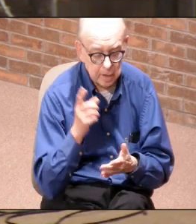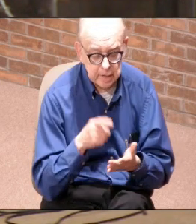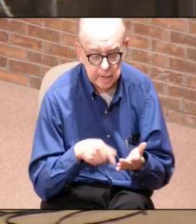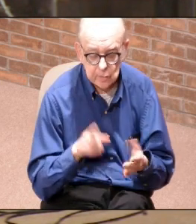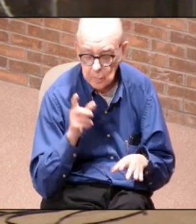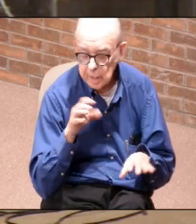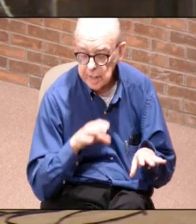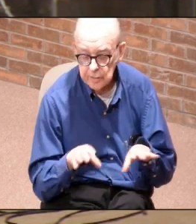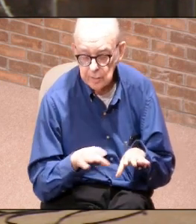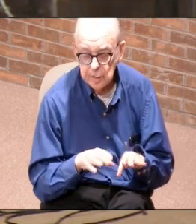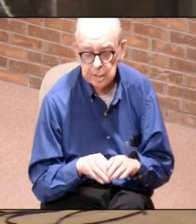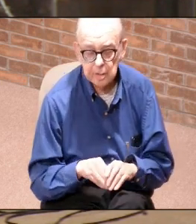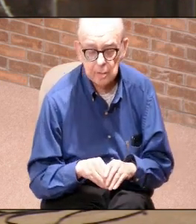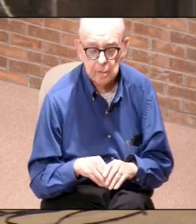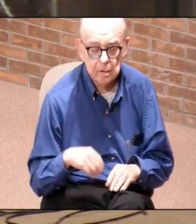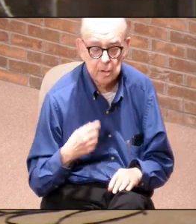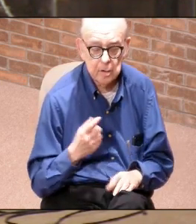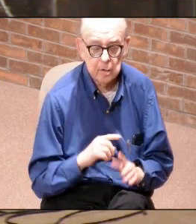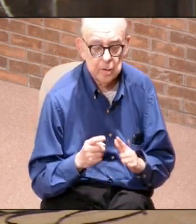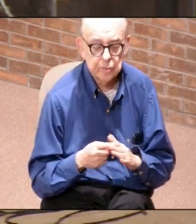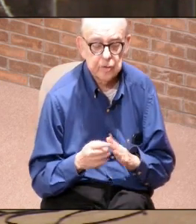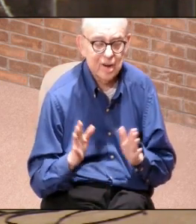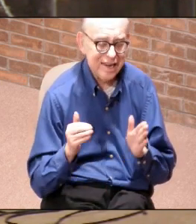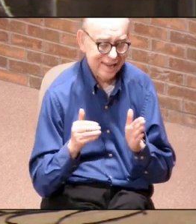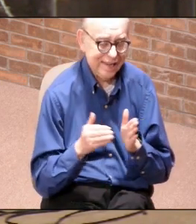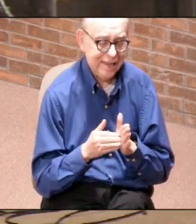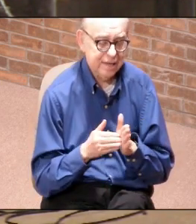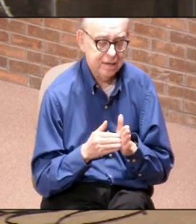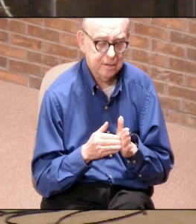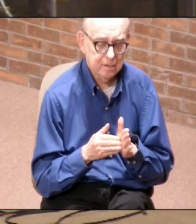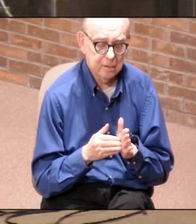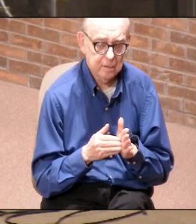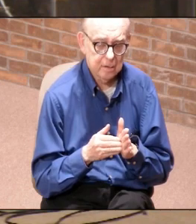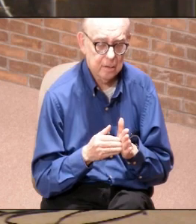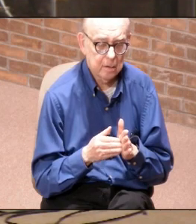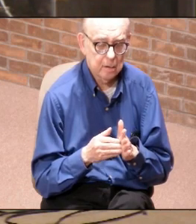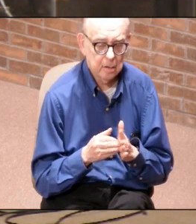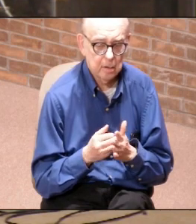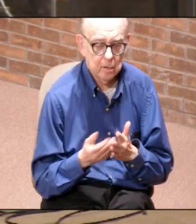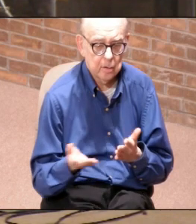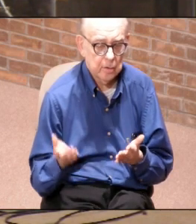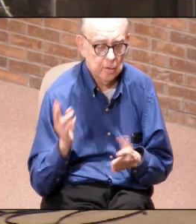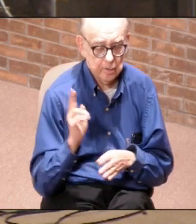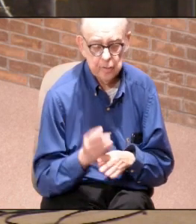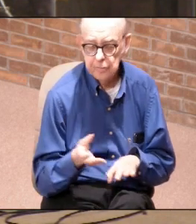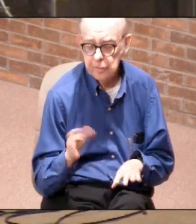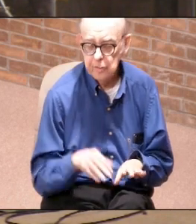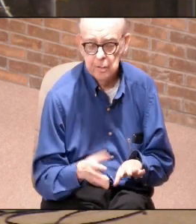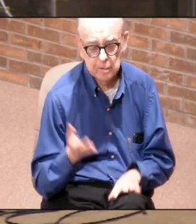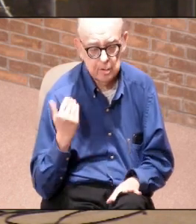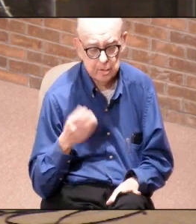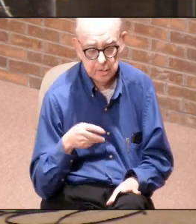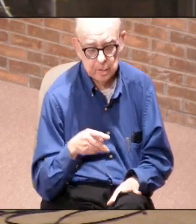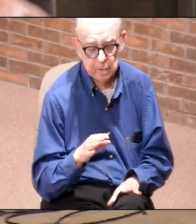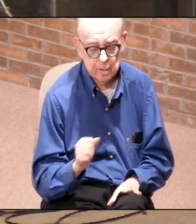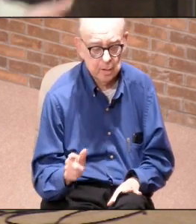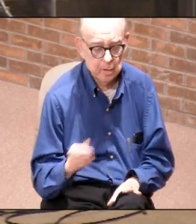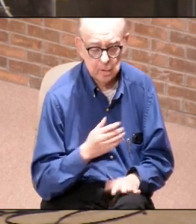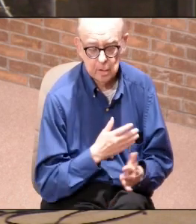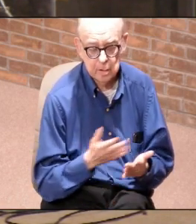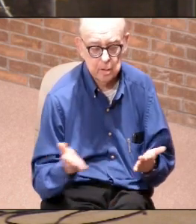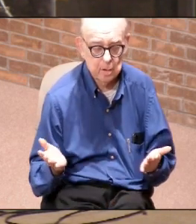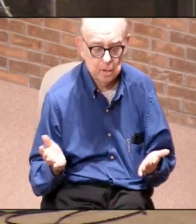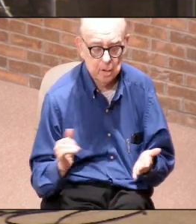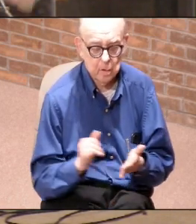He's doing? We're starting over. The things we used to do, Paul says those are the